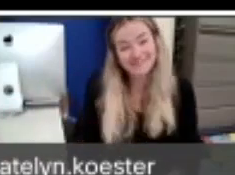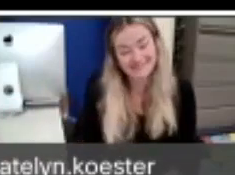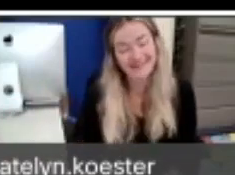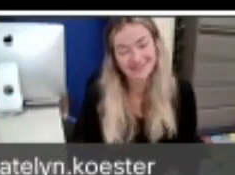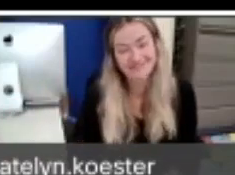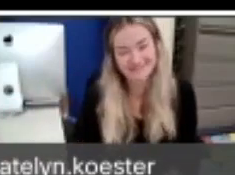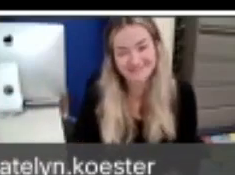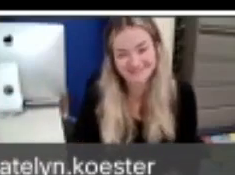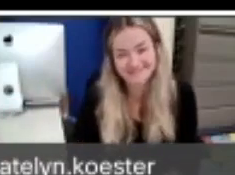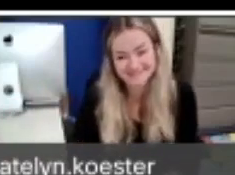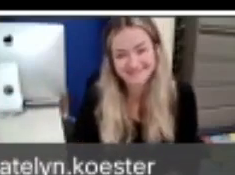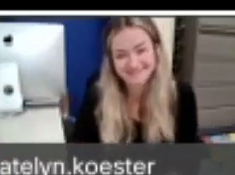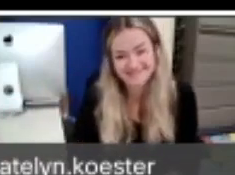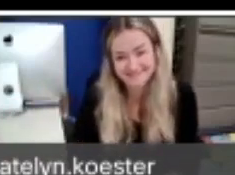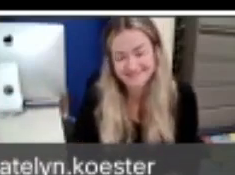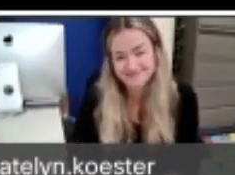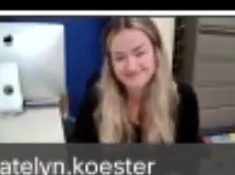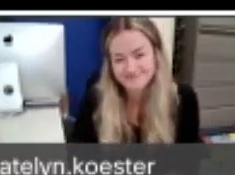Mm-hmm. Yes, I agree.